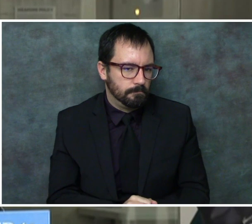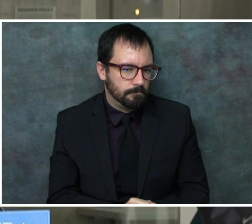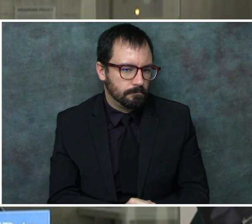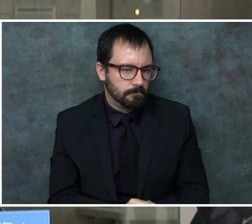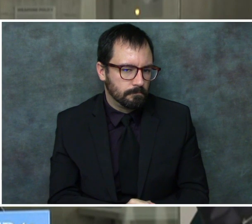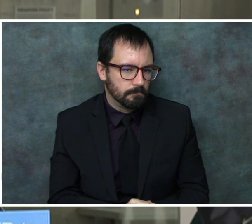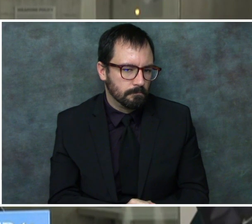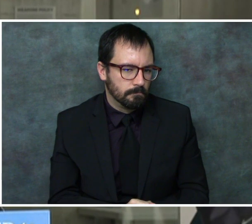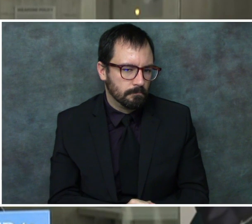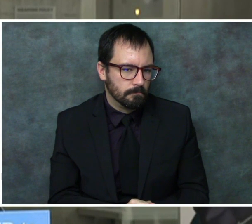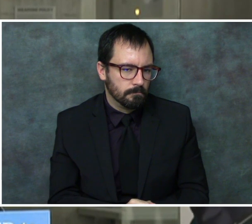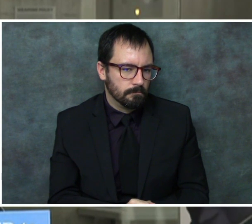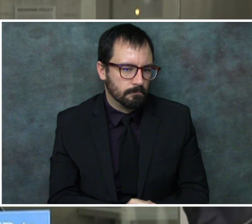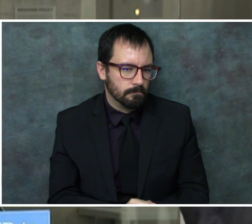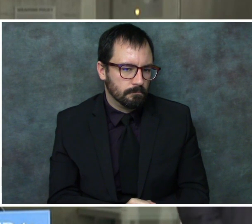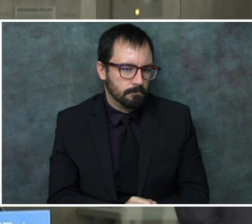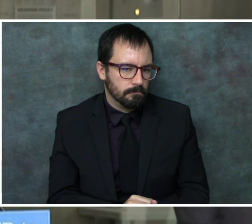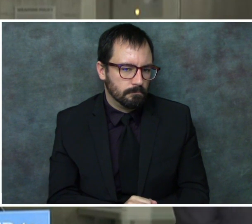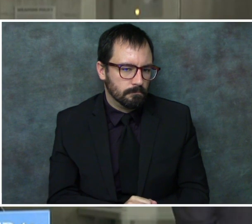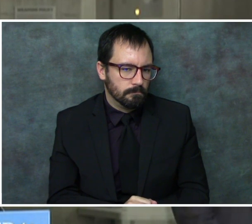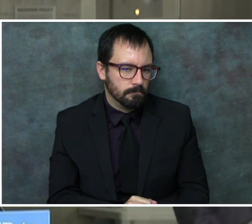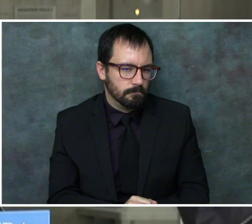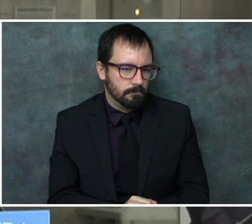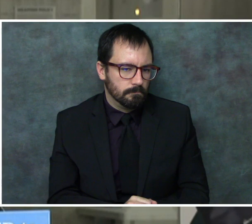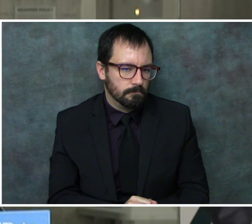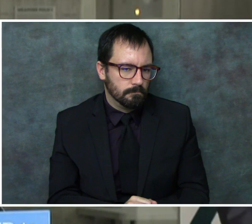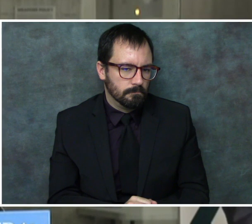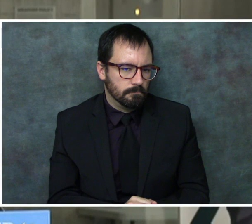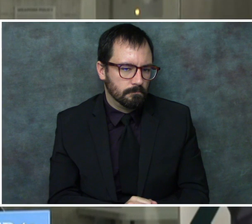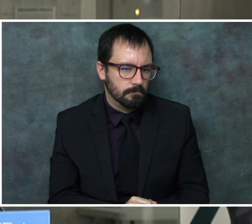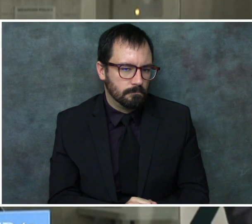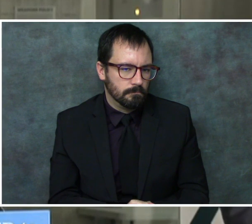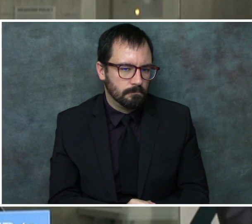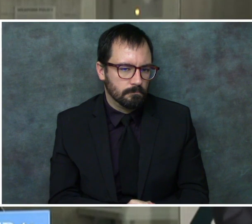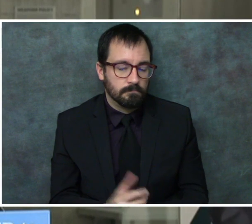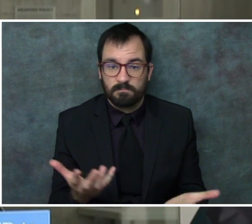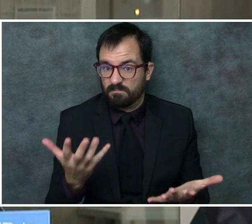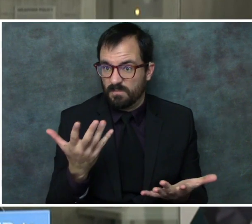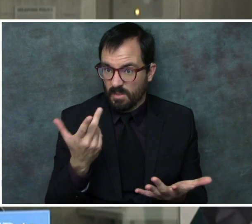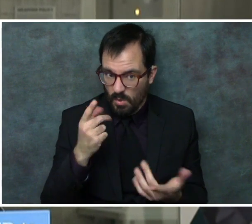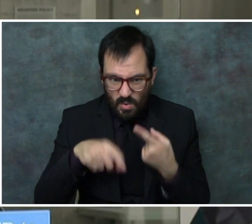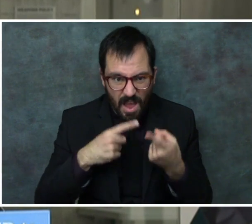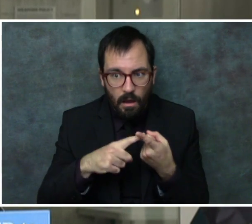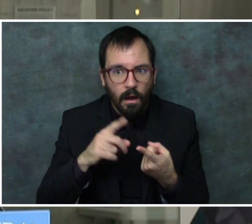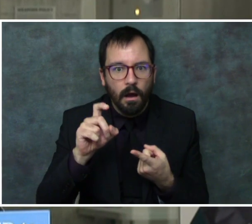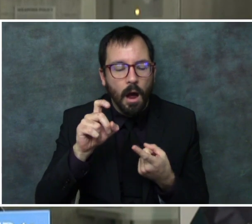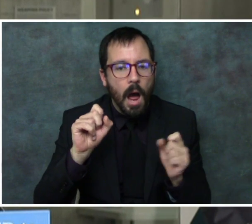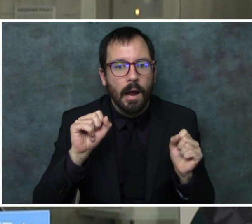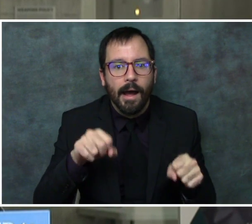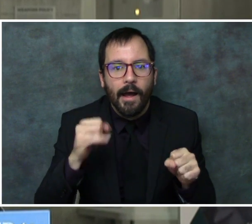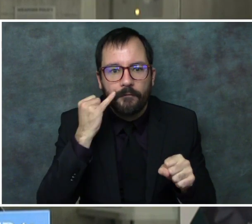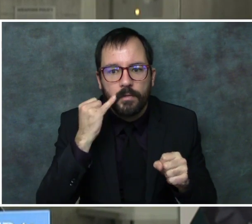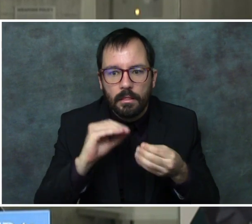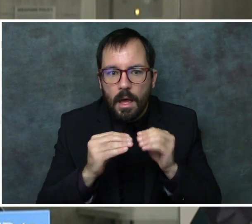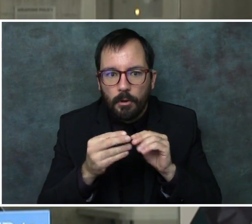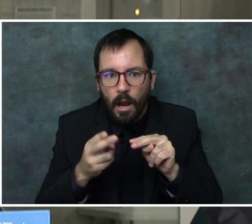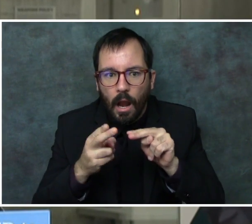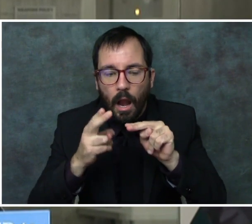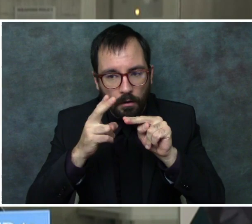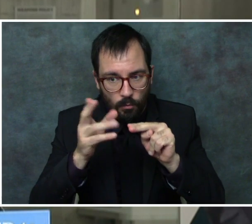Yeah, there's a question. The question is there a point where we delay hybrid and go all remote? It's a